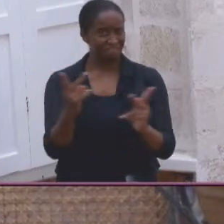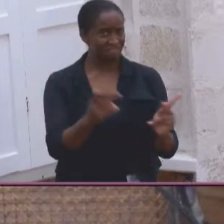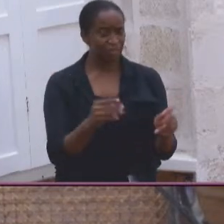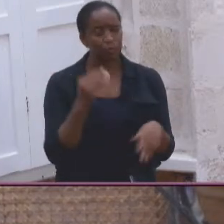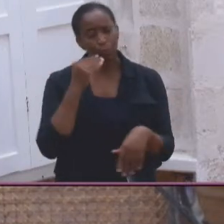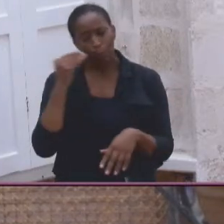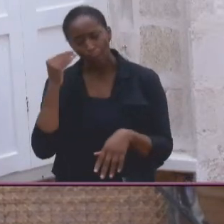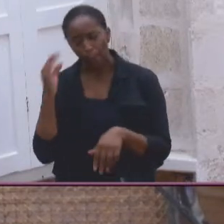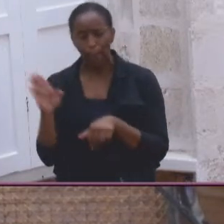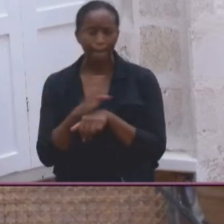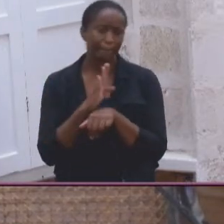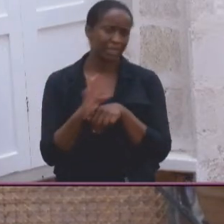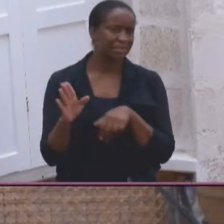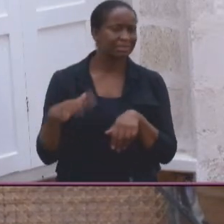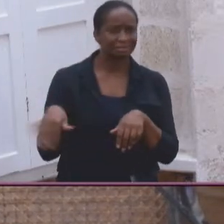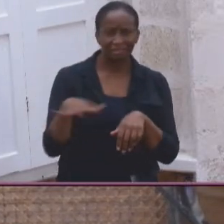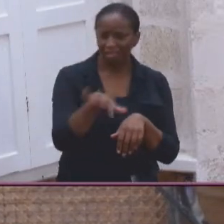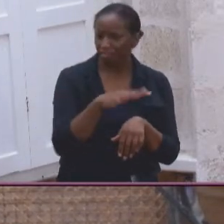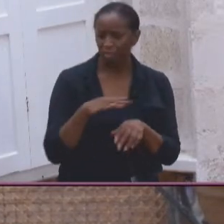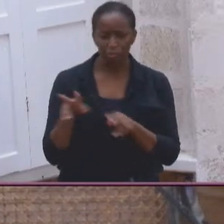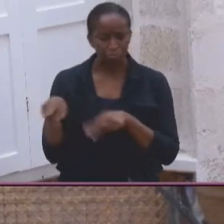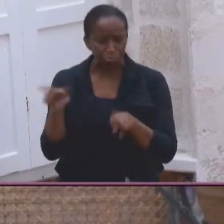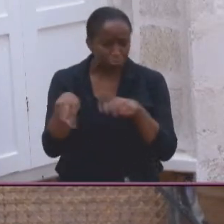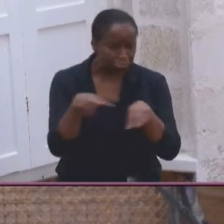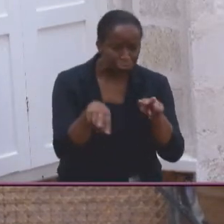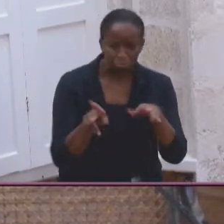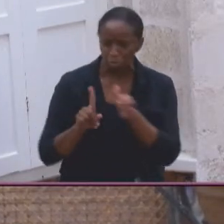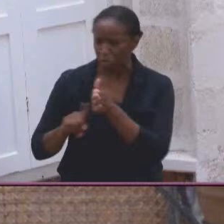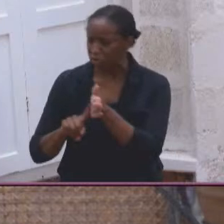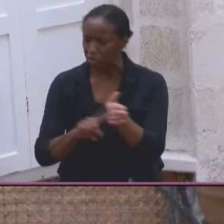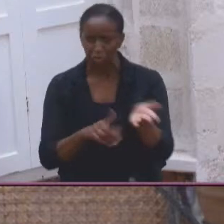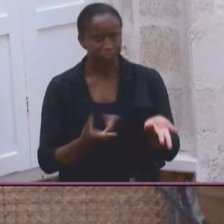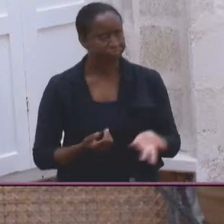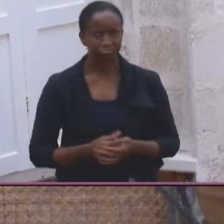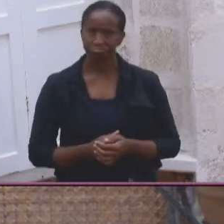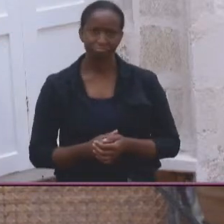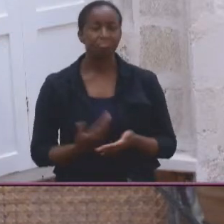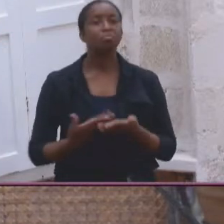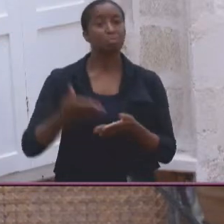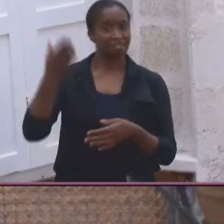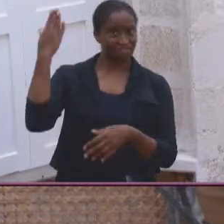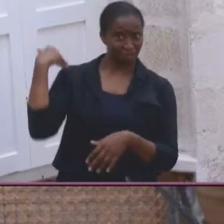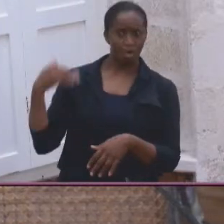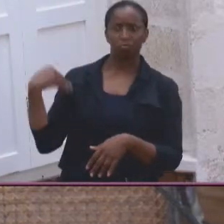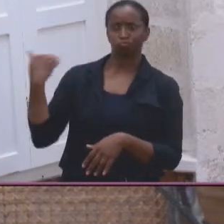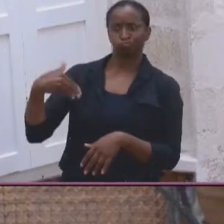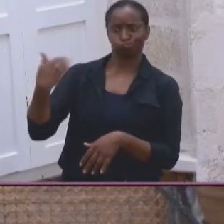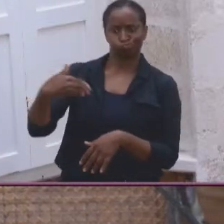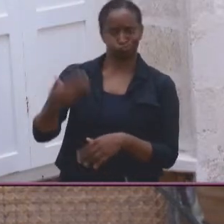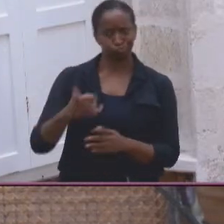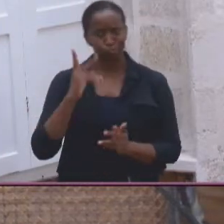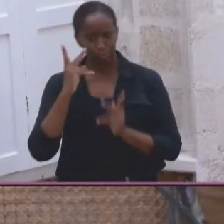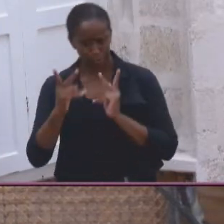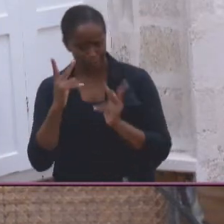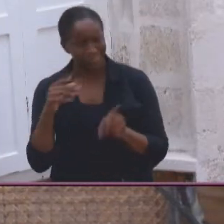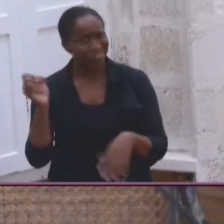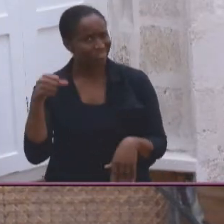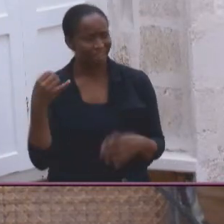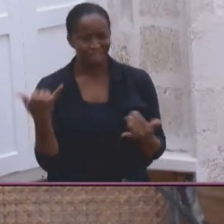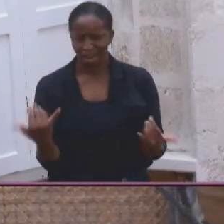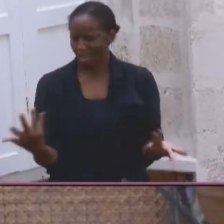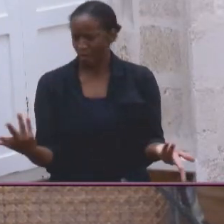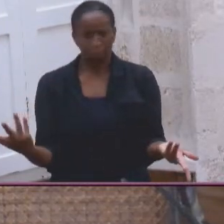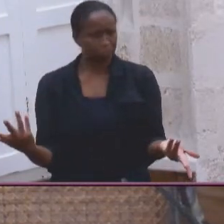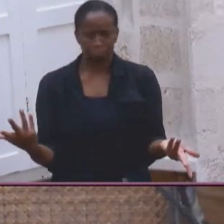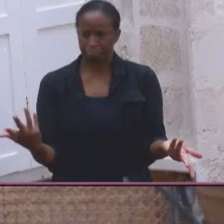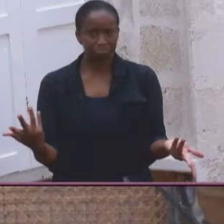some explanation as to why you are seeing fewer environmental health officers going across Barbados. Has there been